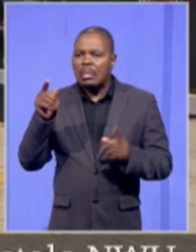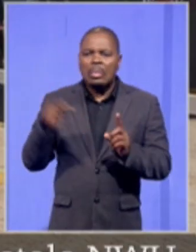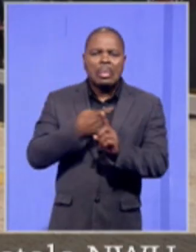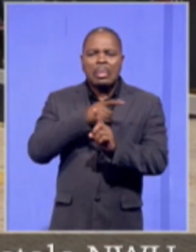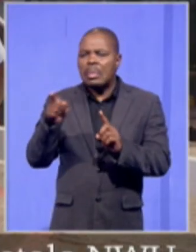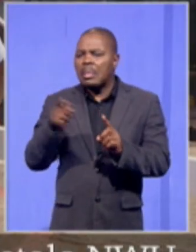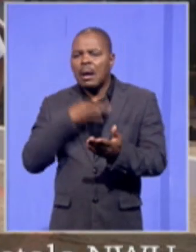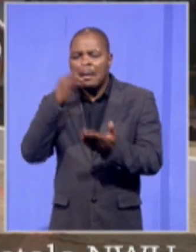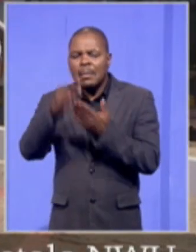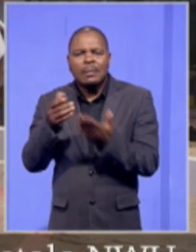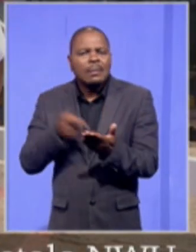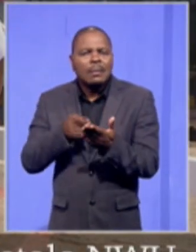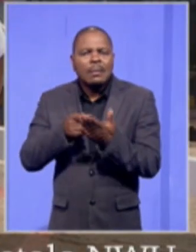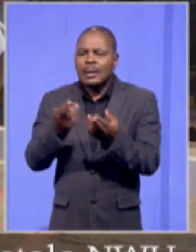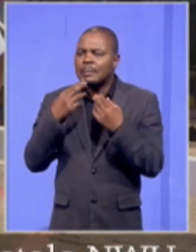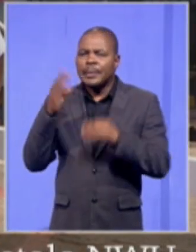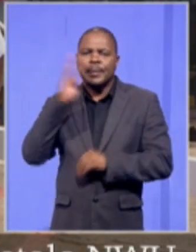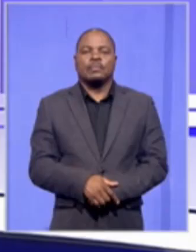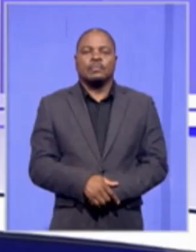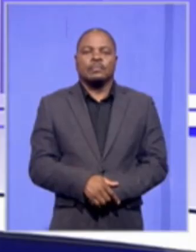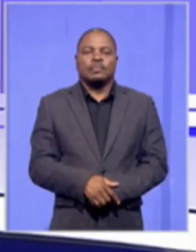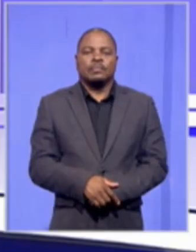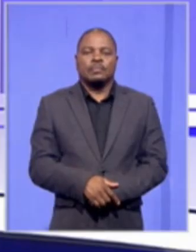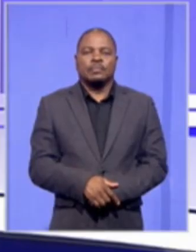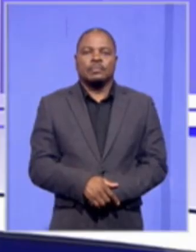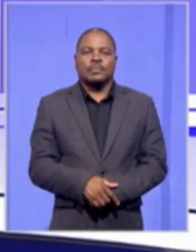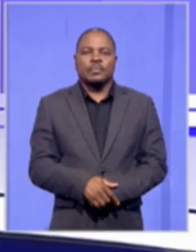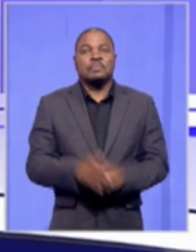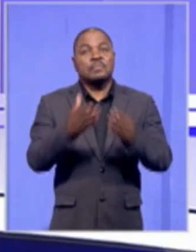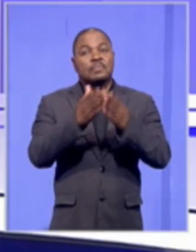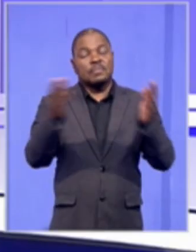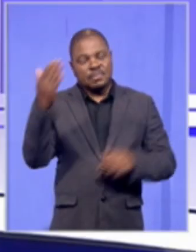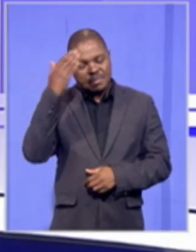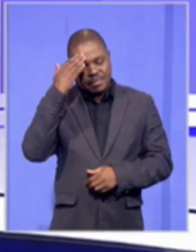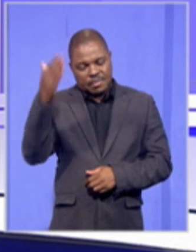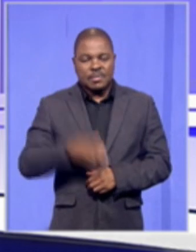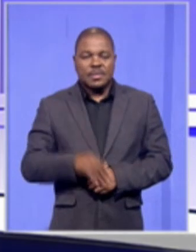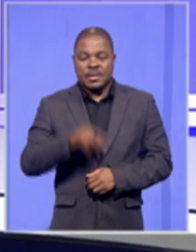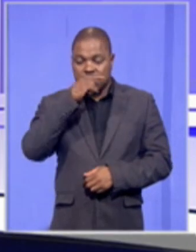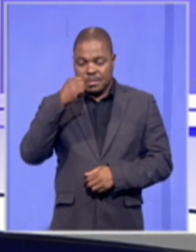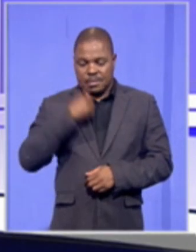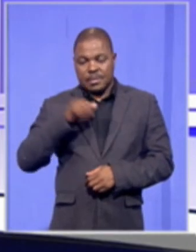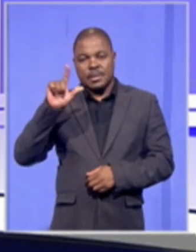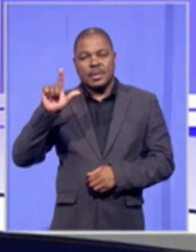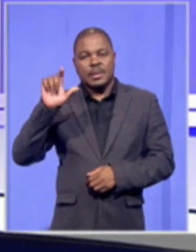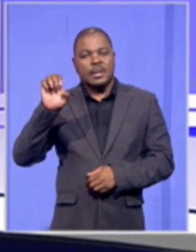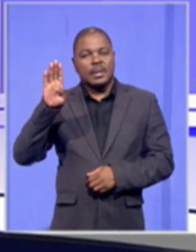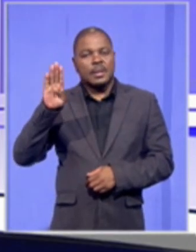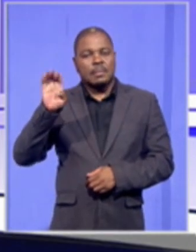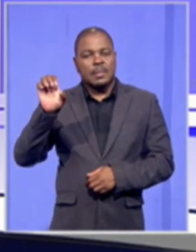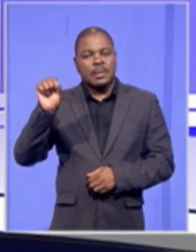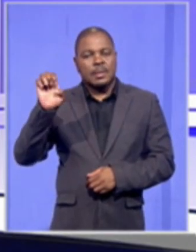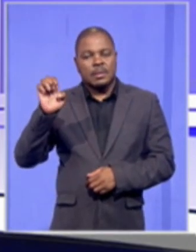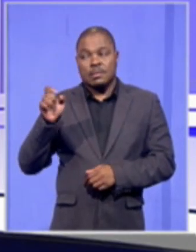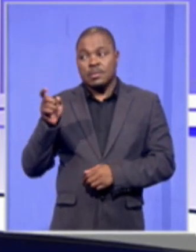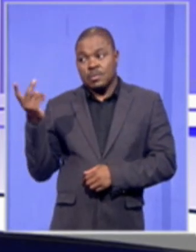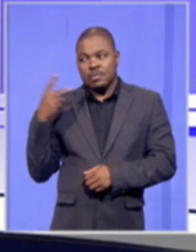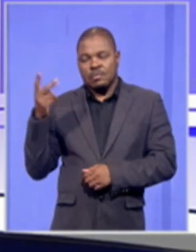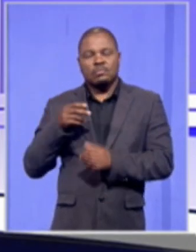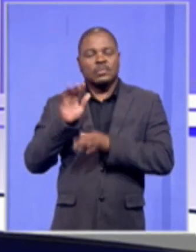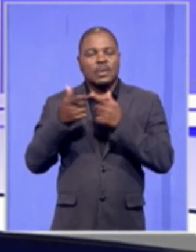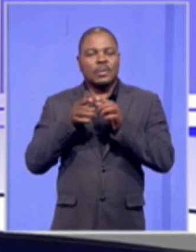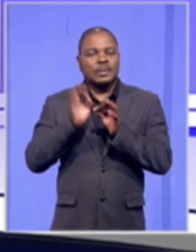ka ga dikgopelo tša bona tša go ithuta. Thobela ke lebeseng ka dimeng gomme ke tla thušana le wa rrao ka Stanley Tlalo bjalo ka mofetoledi